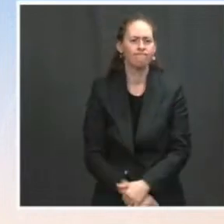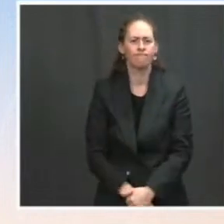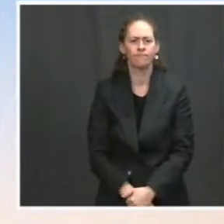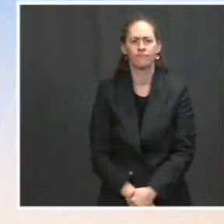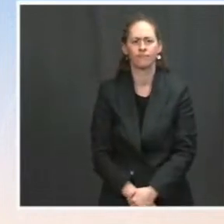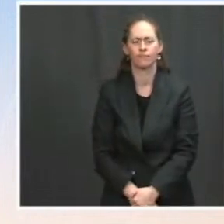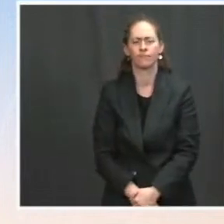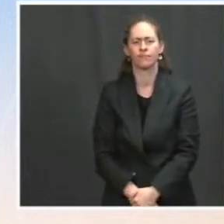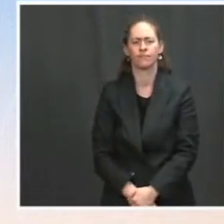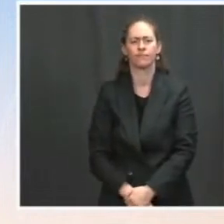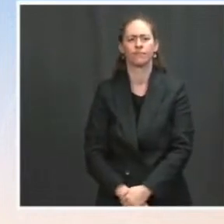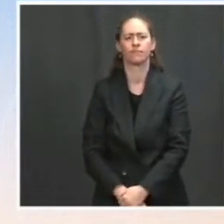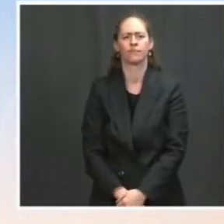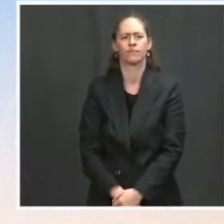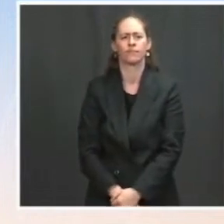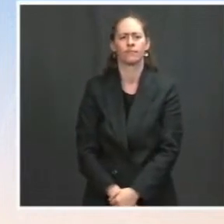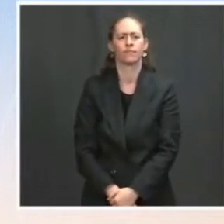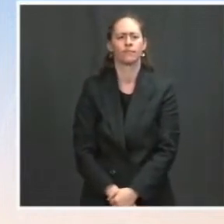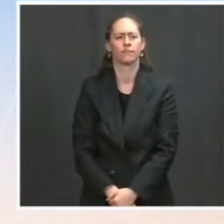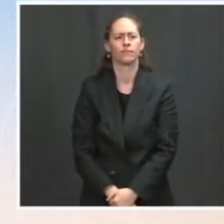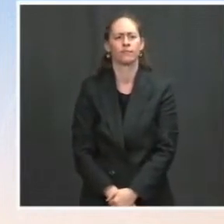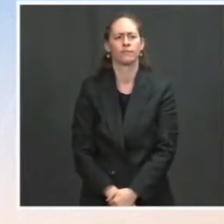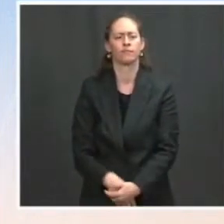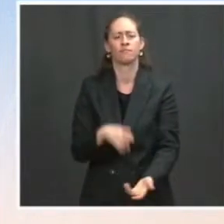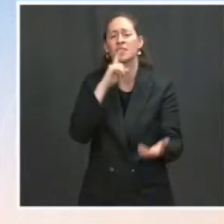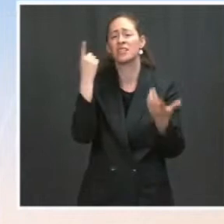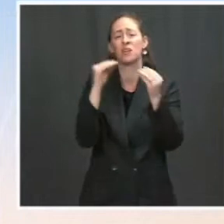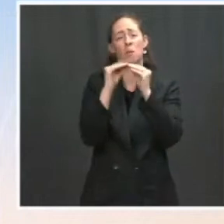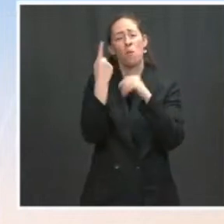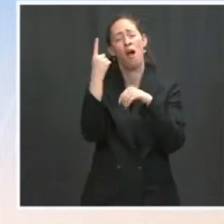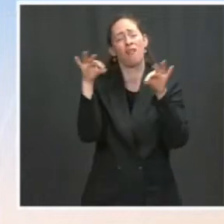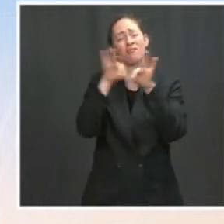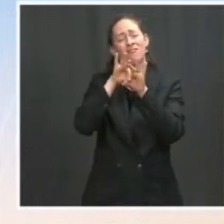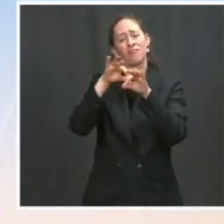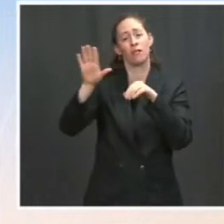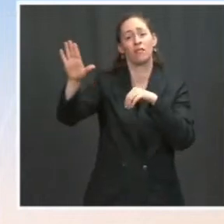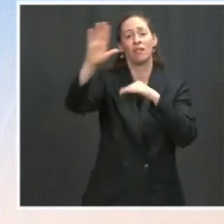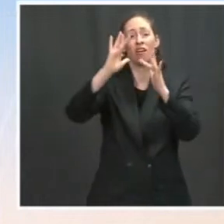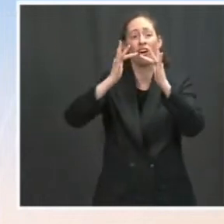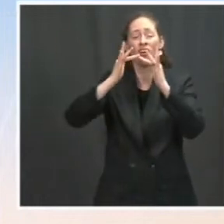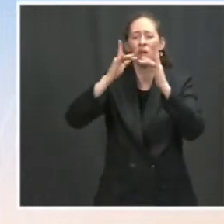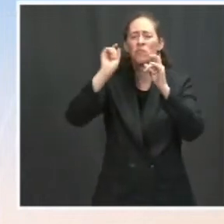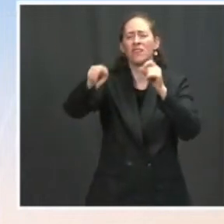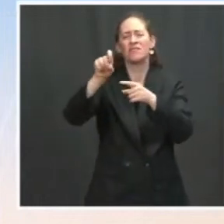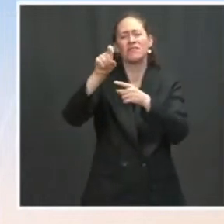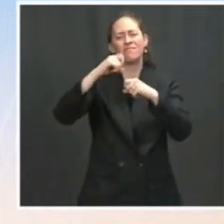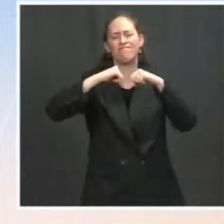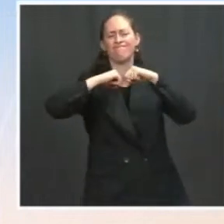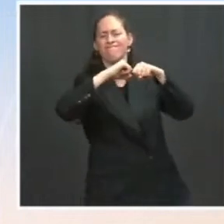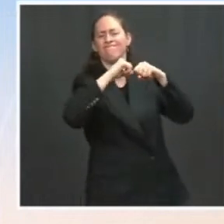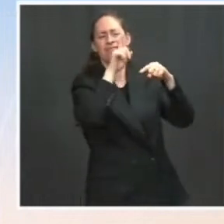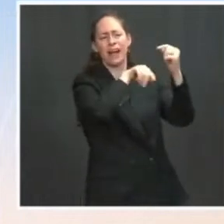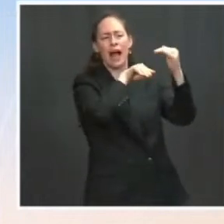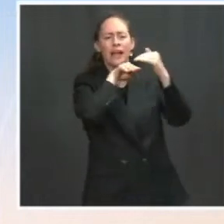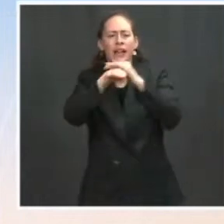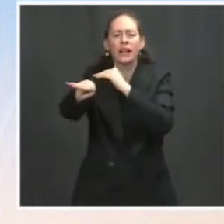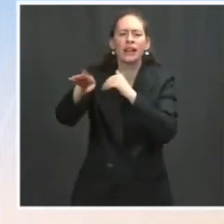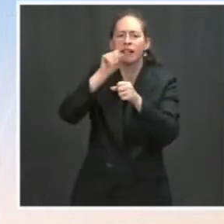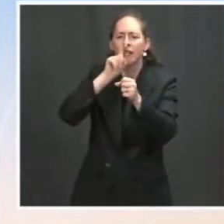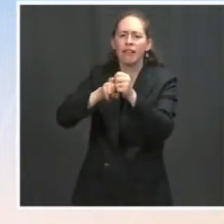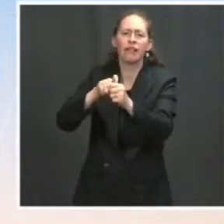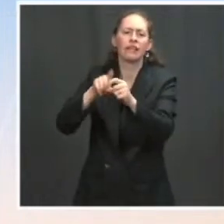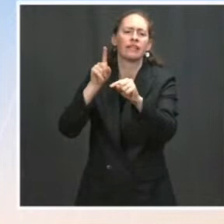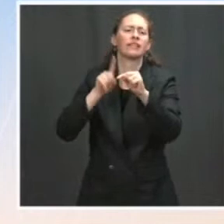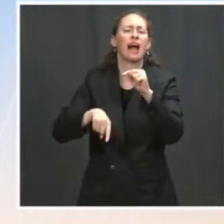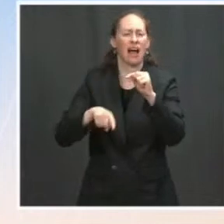known variant. The FBI has investigated many cases of this in the past, as I noted, beginning in October. So the first and most important thing is